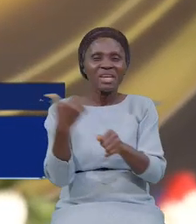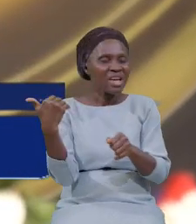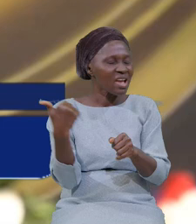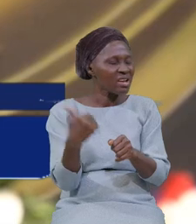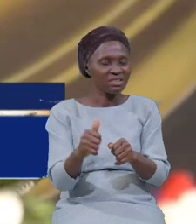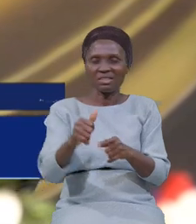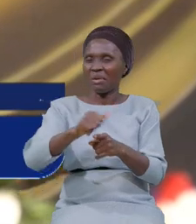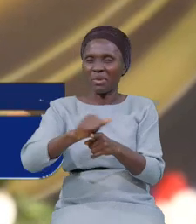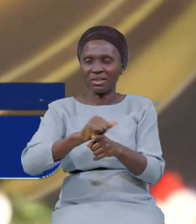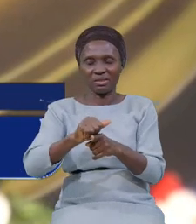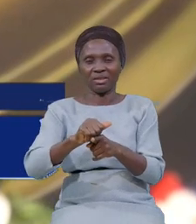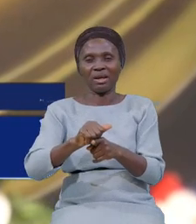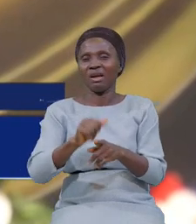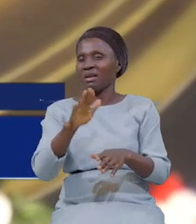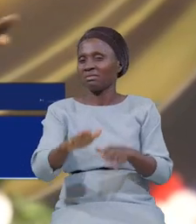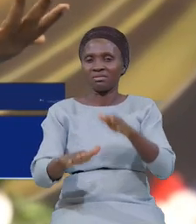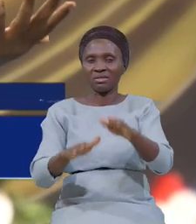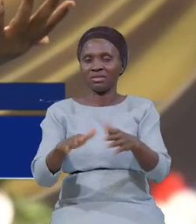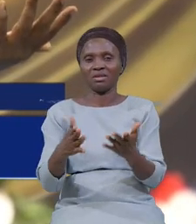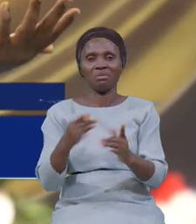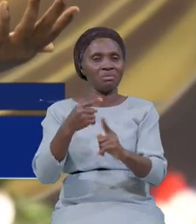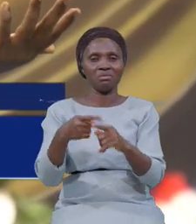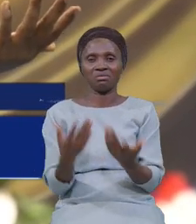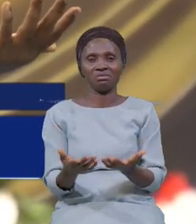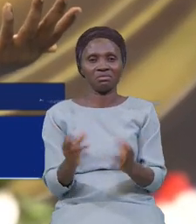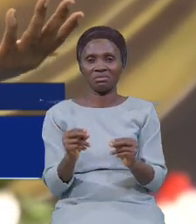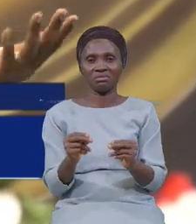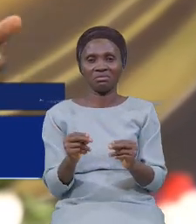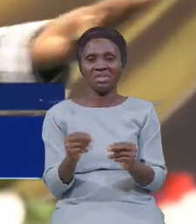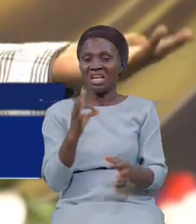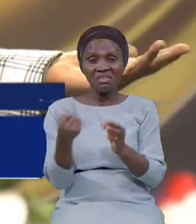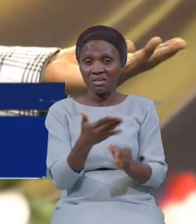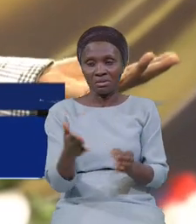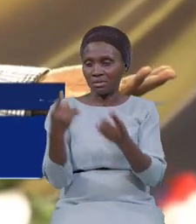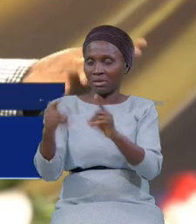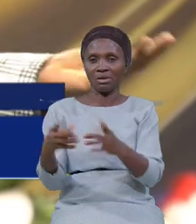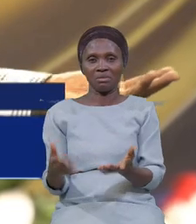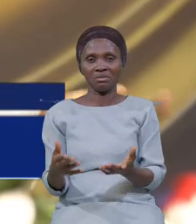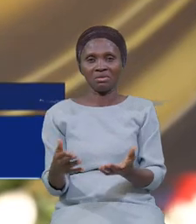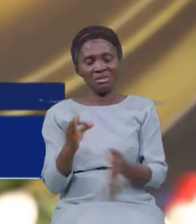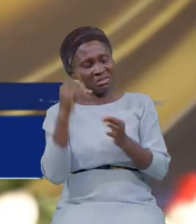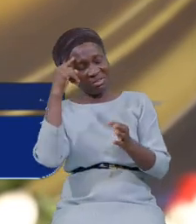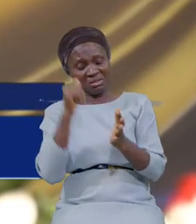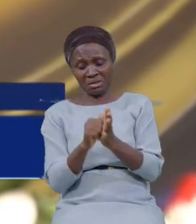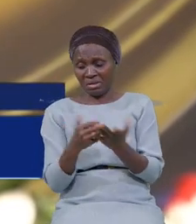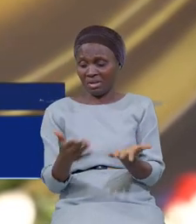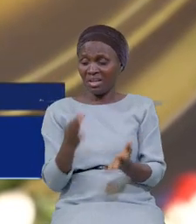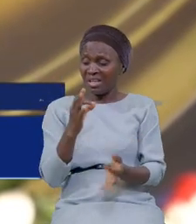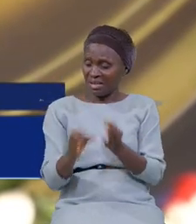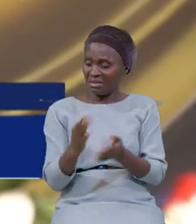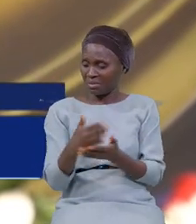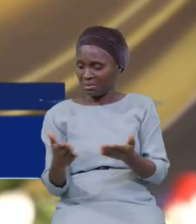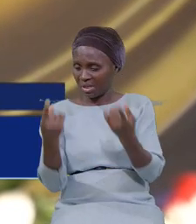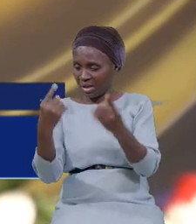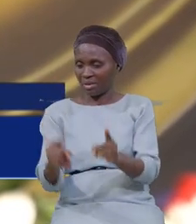step. And any little thing that happened, what do I expect? What else should I think will happen? It's when